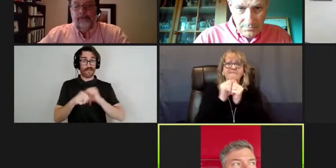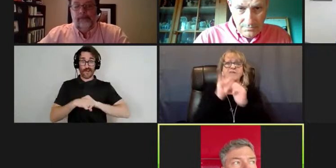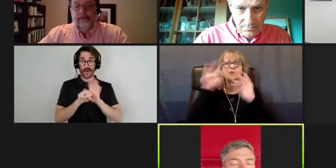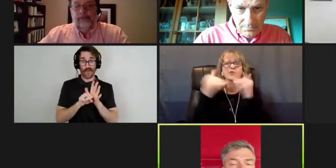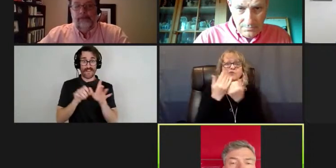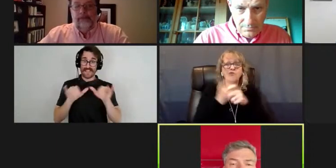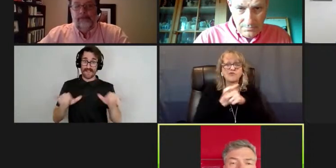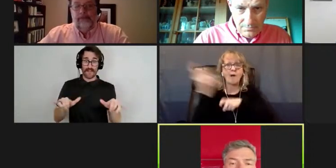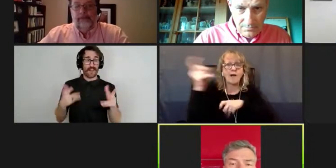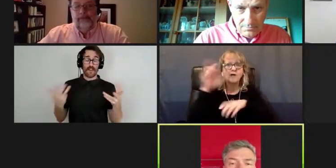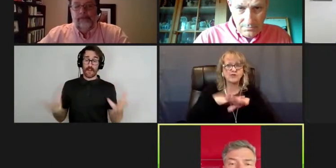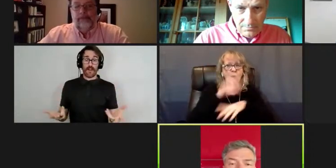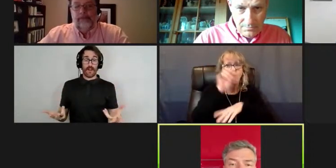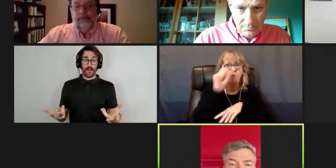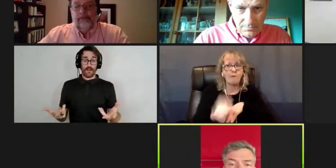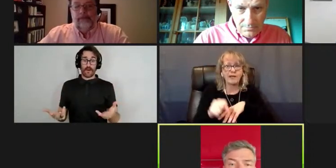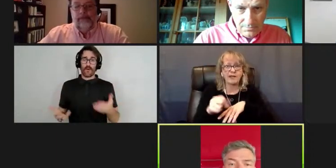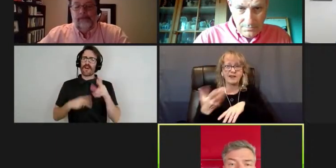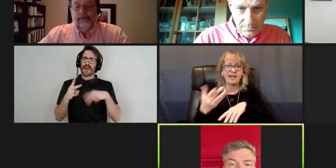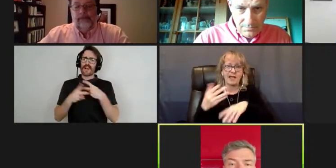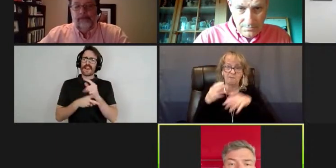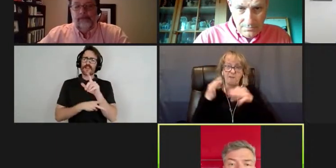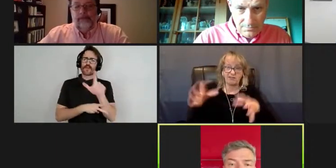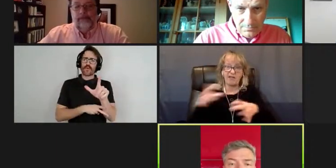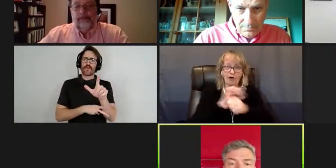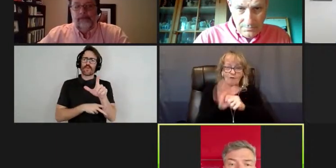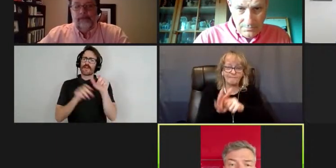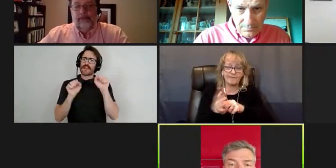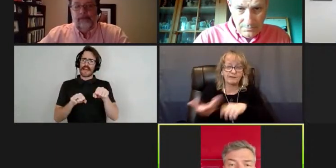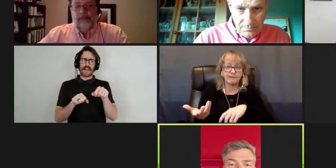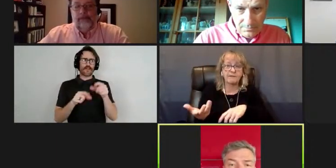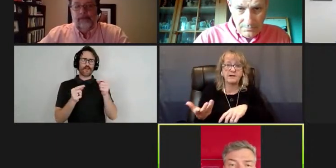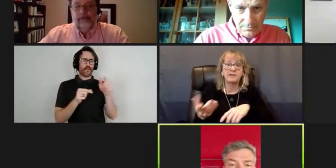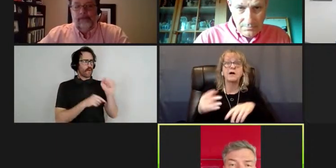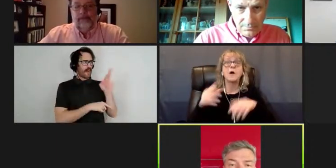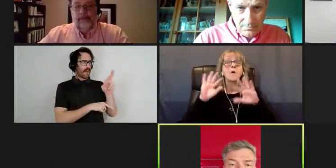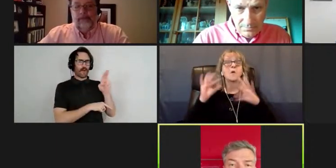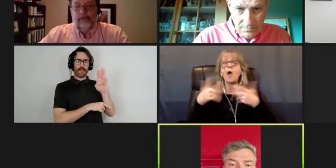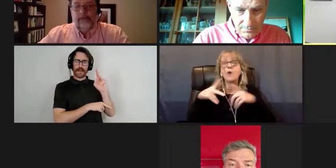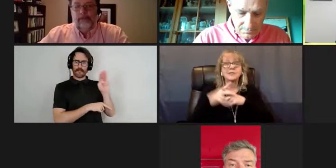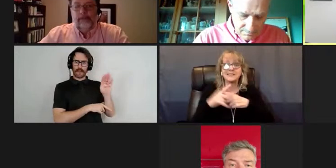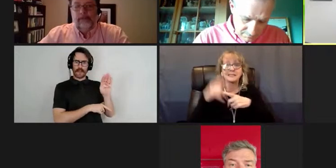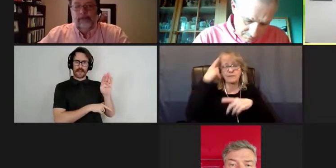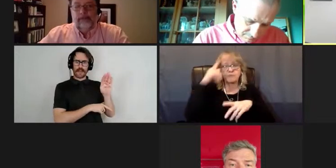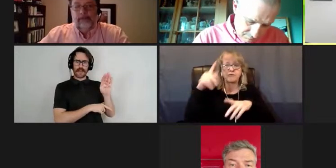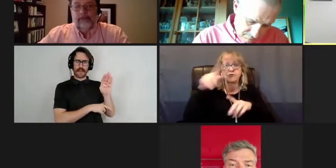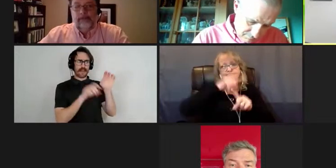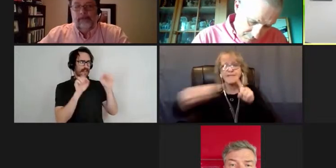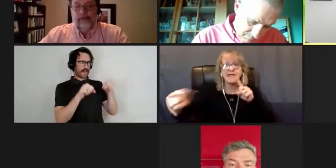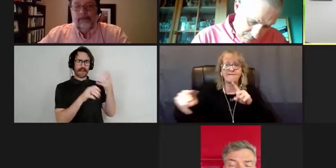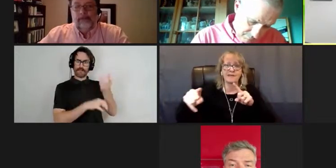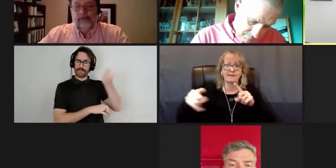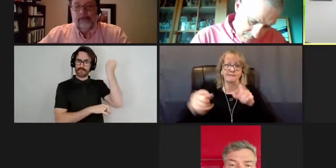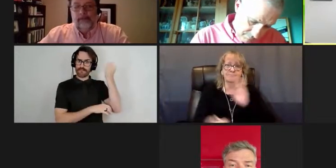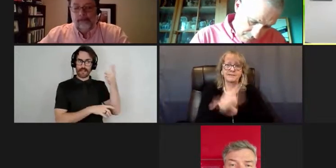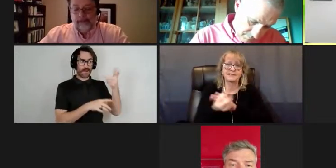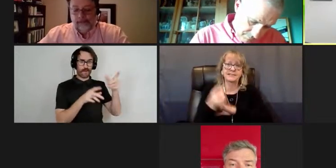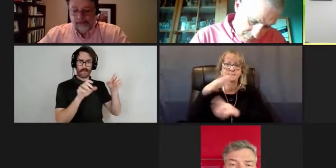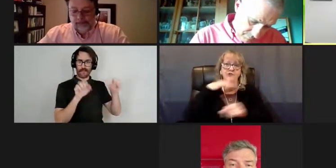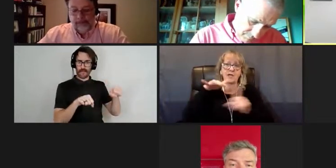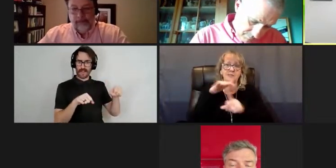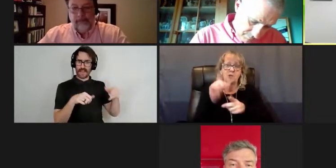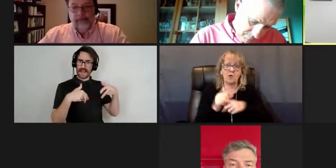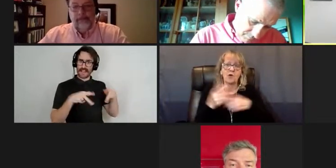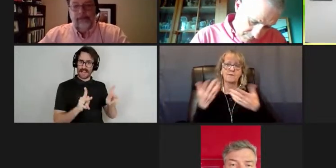How heavy of a tool do we have to be able to strip people of that Airbnb? So it's really related to Airbnb participating